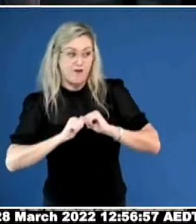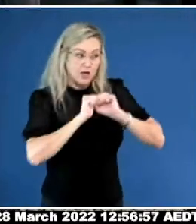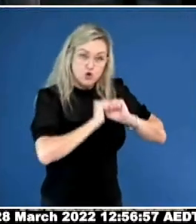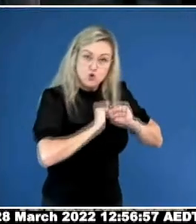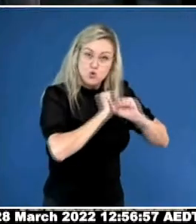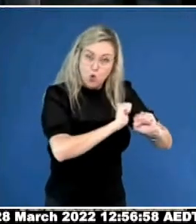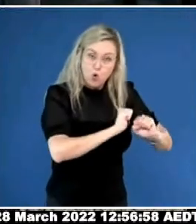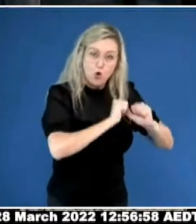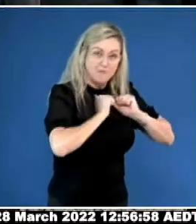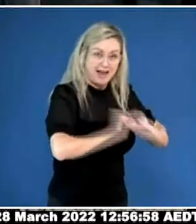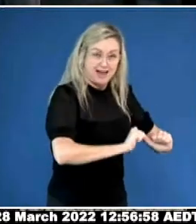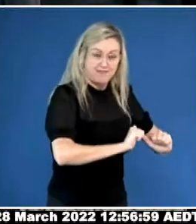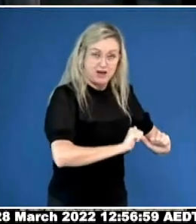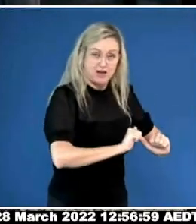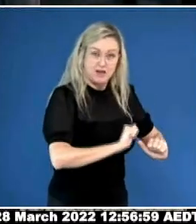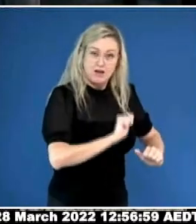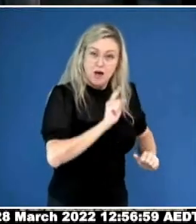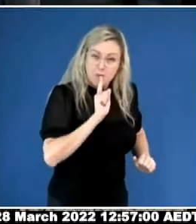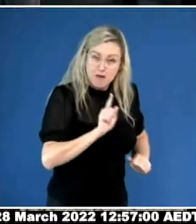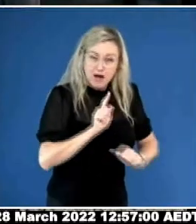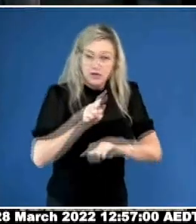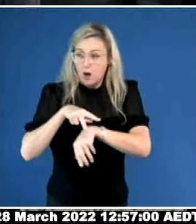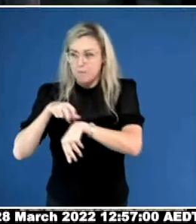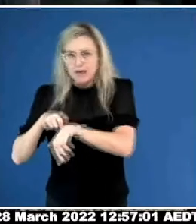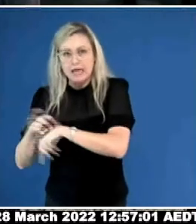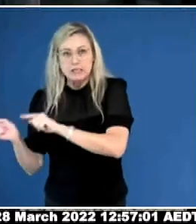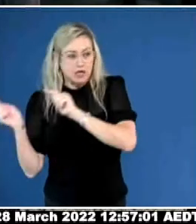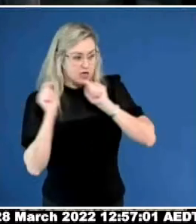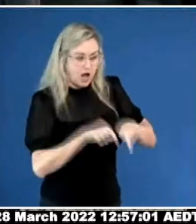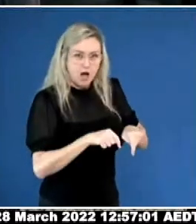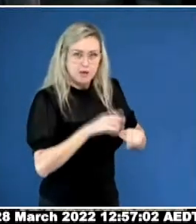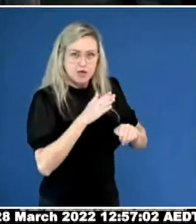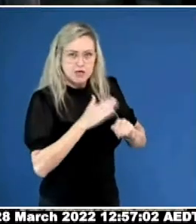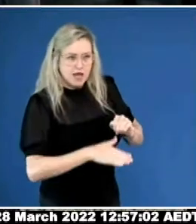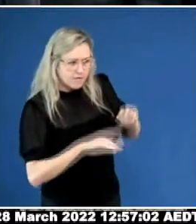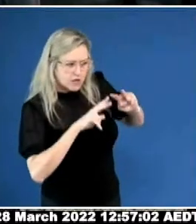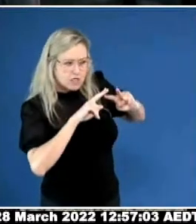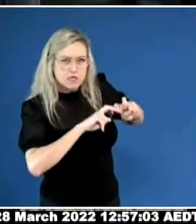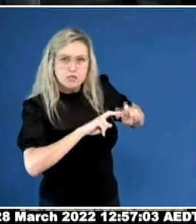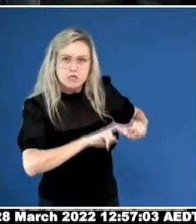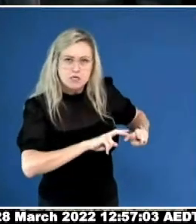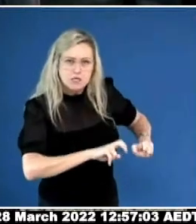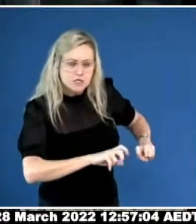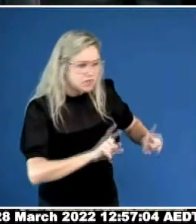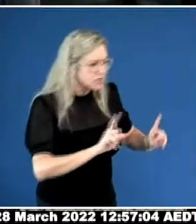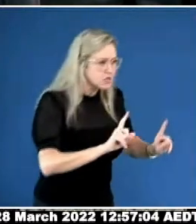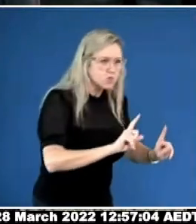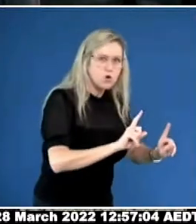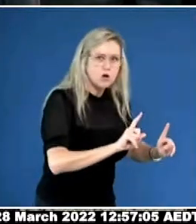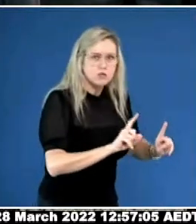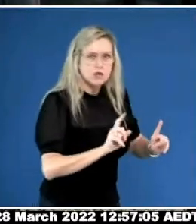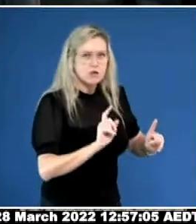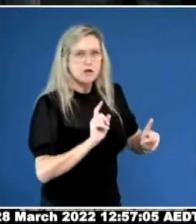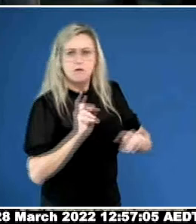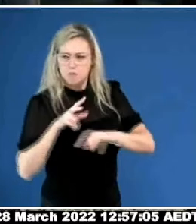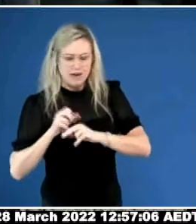what was going on at the time, that it's the police would arrive. You looked calm. So what was